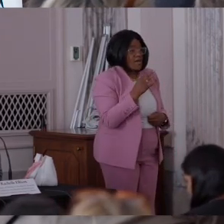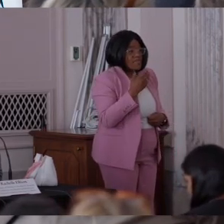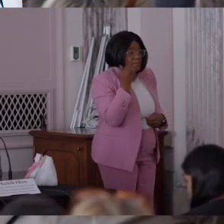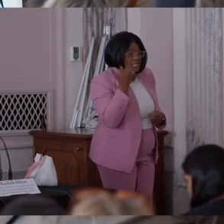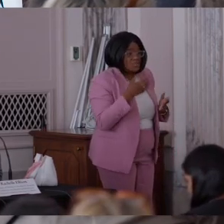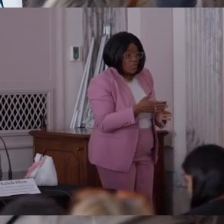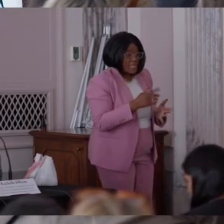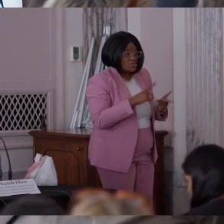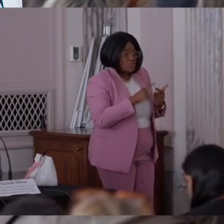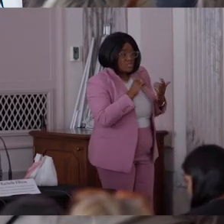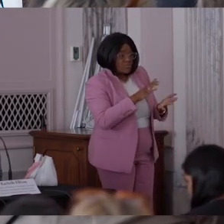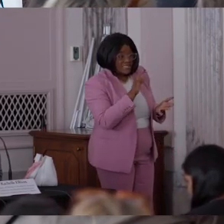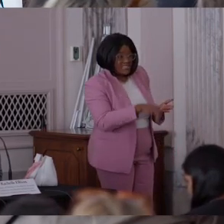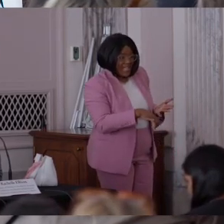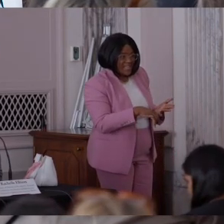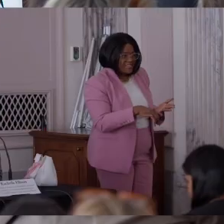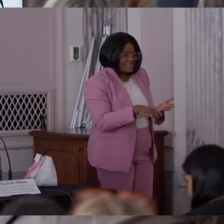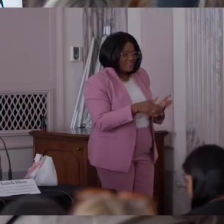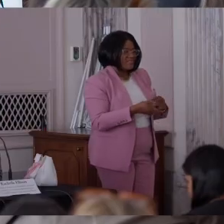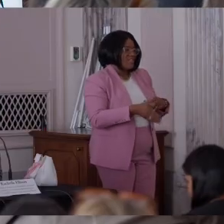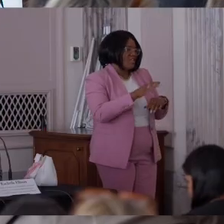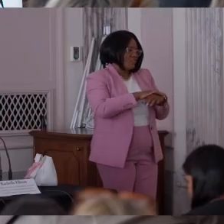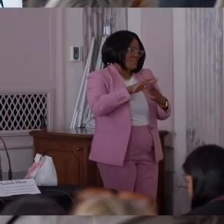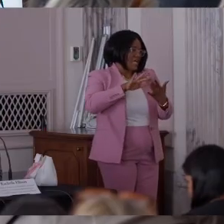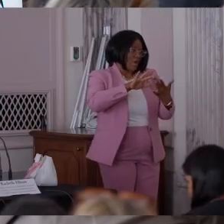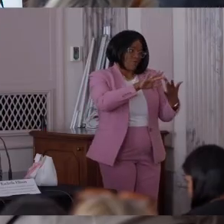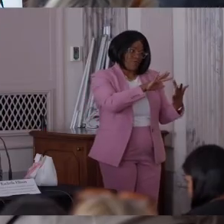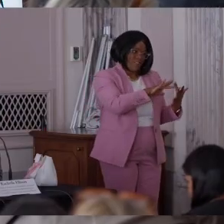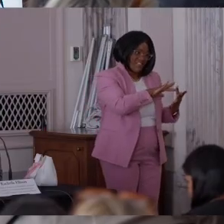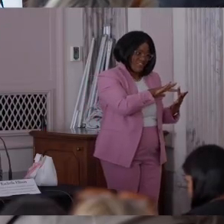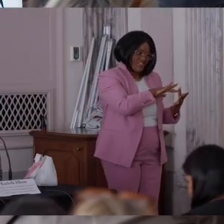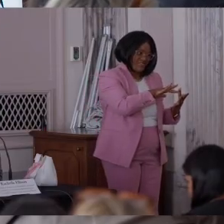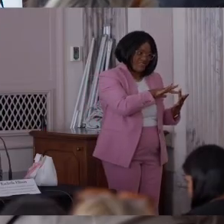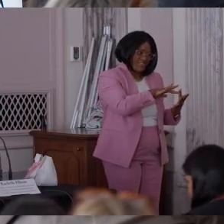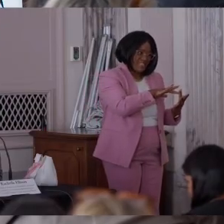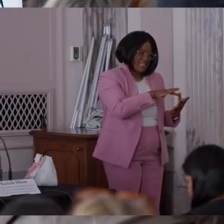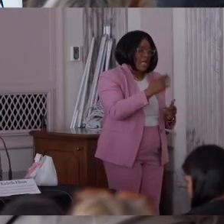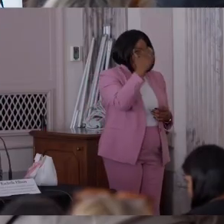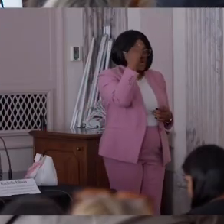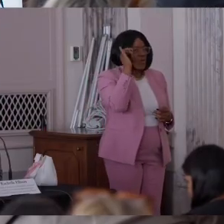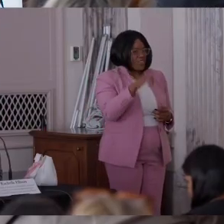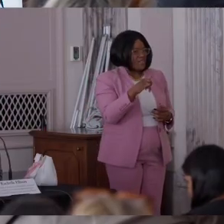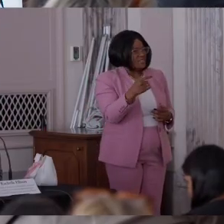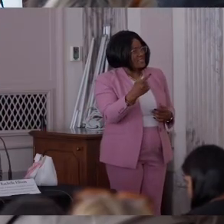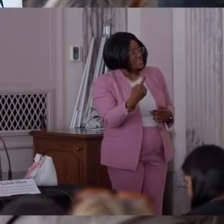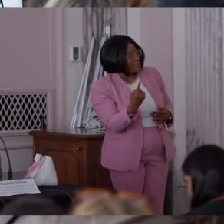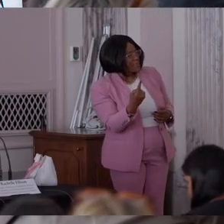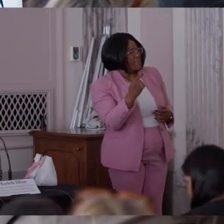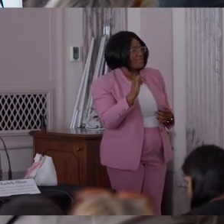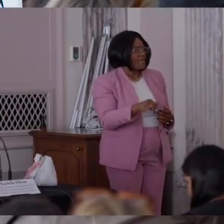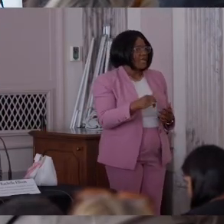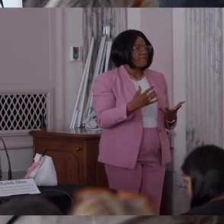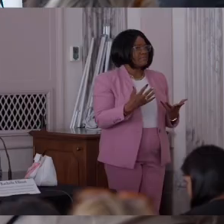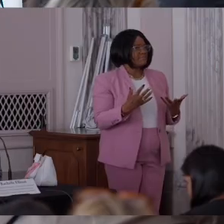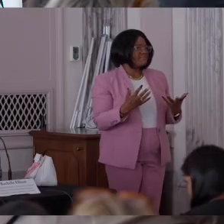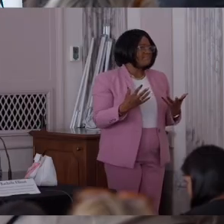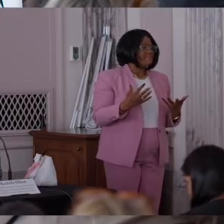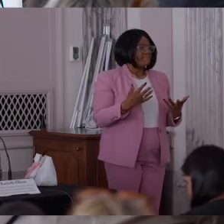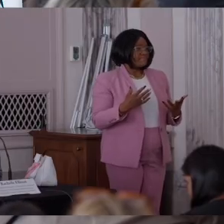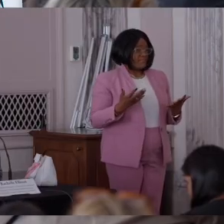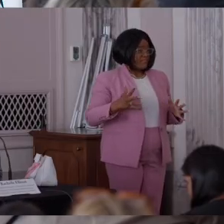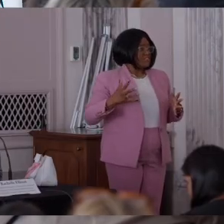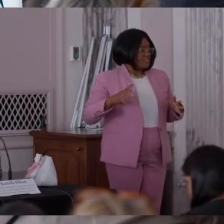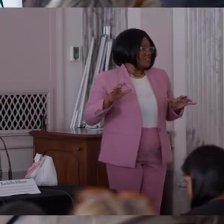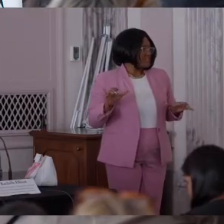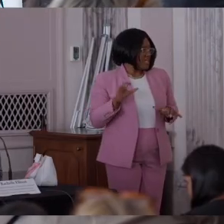best ways to address that is to increase outreach services. And so I know that that is something that has been done a